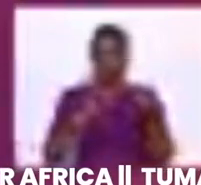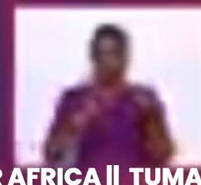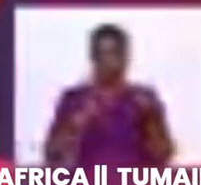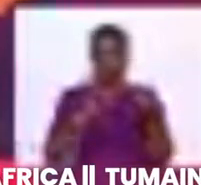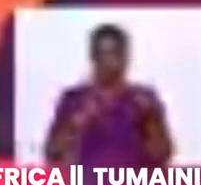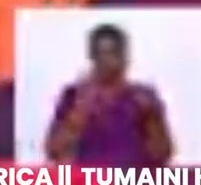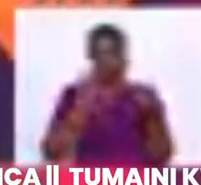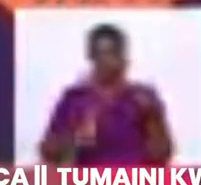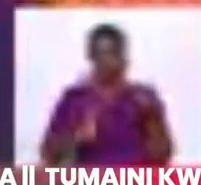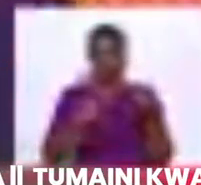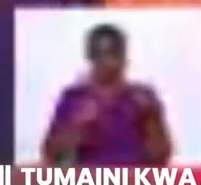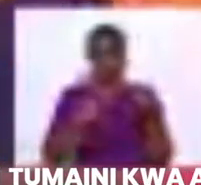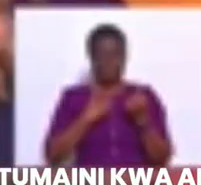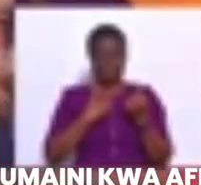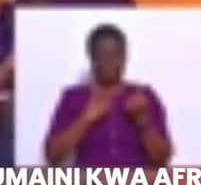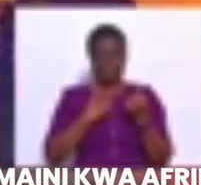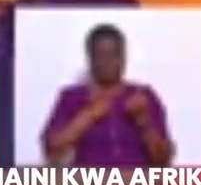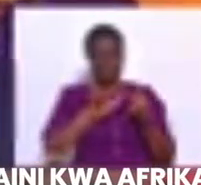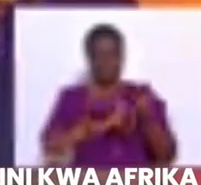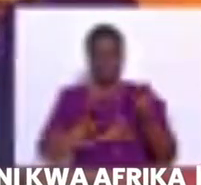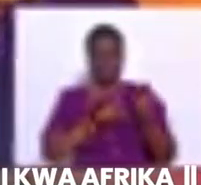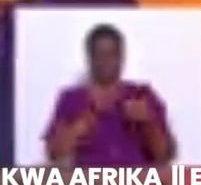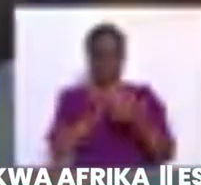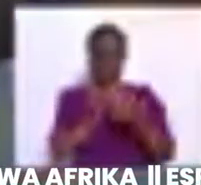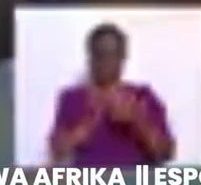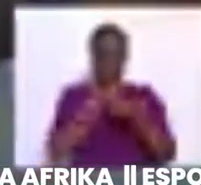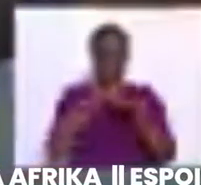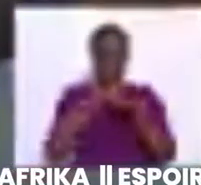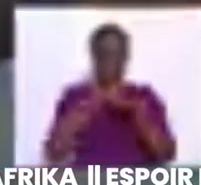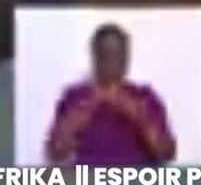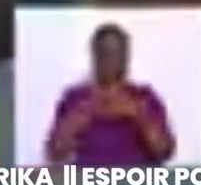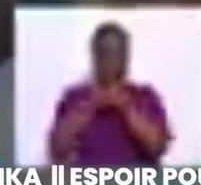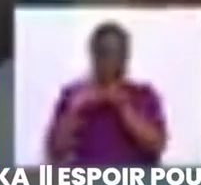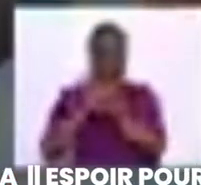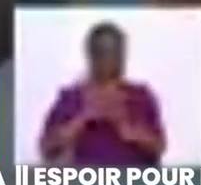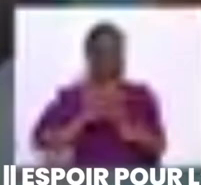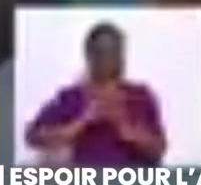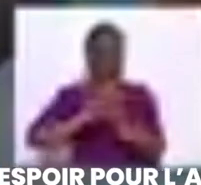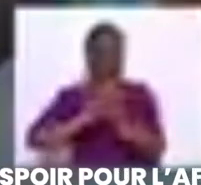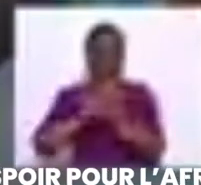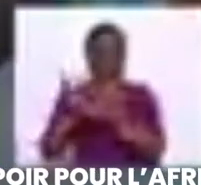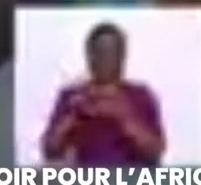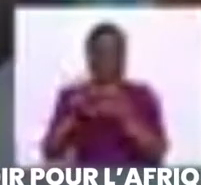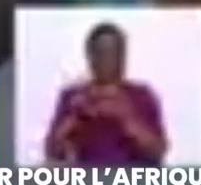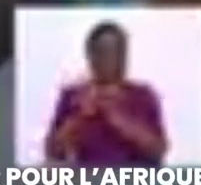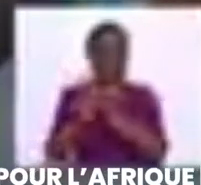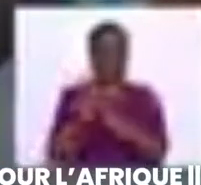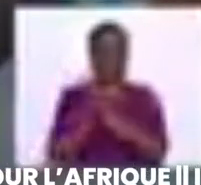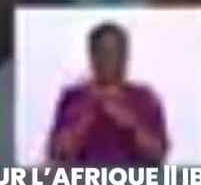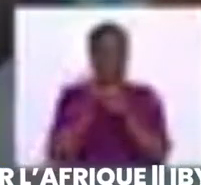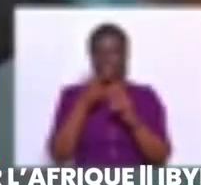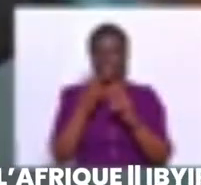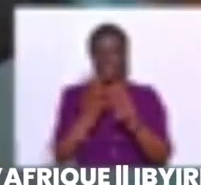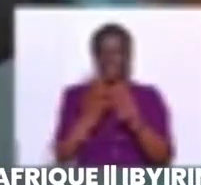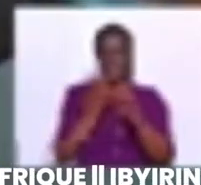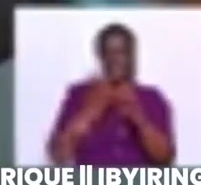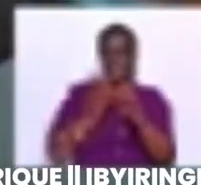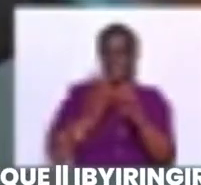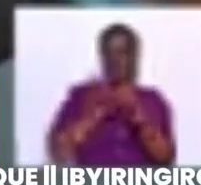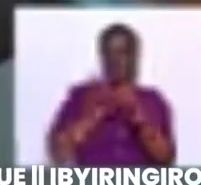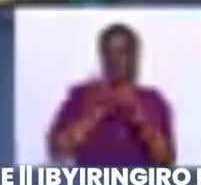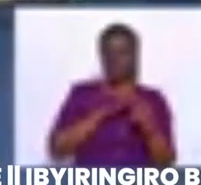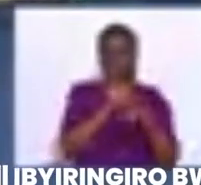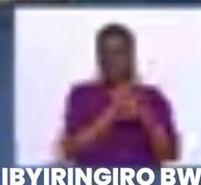but I just want to go the natural route." I convinced her that probably that wasn't advisable. What you need to do